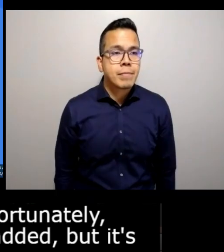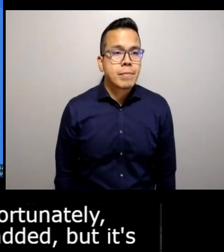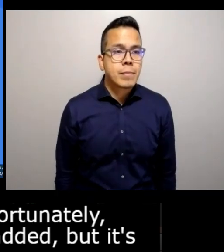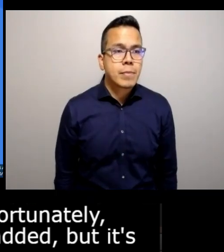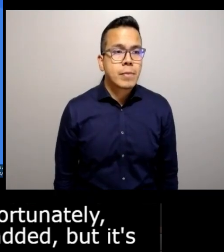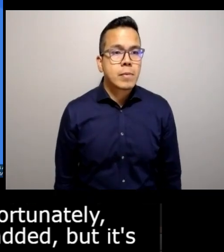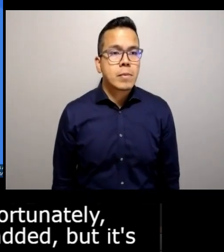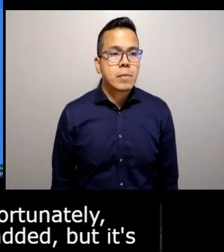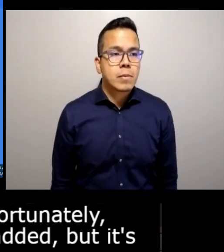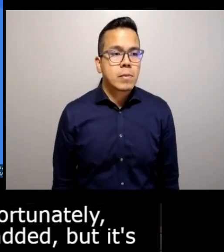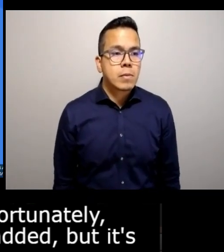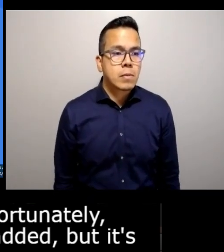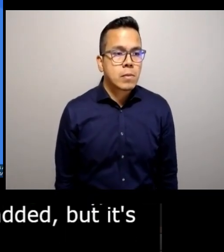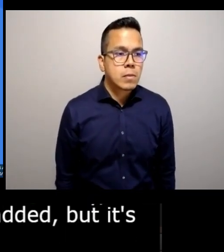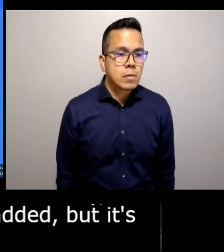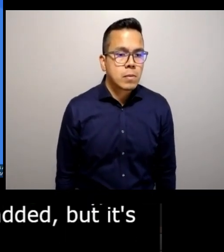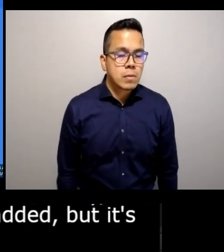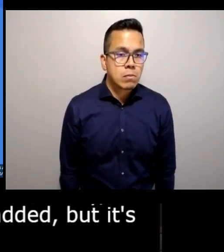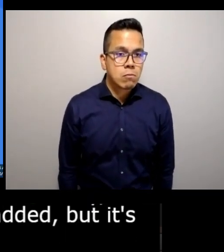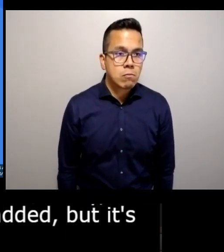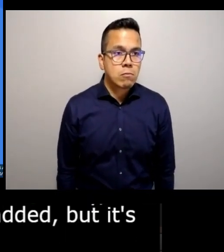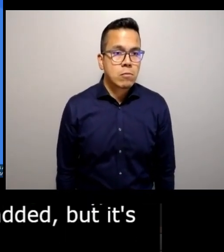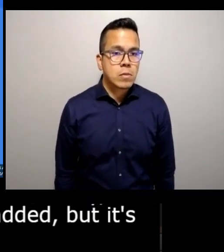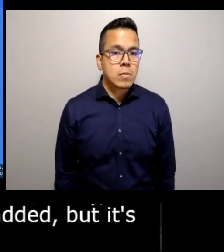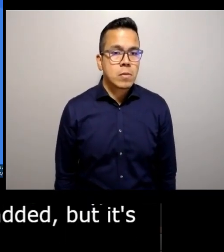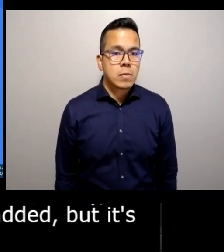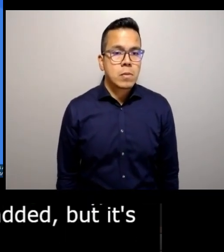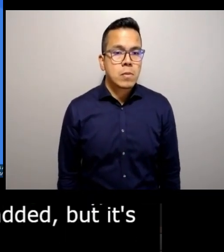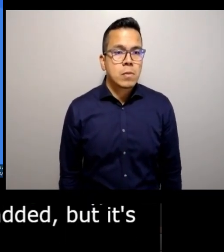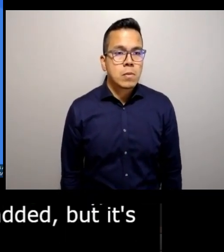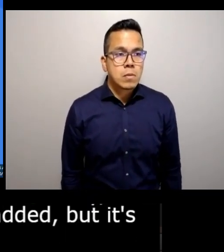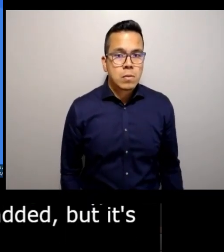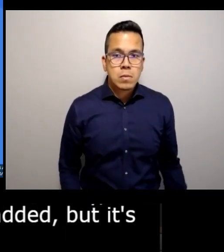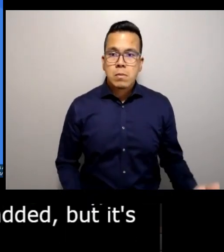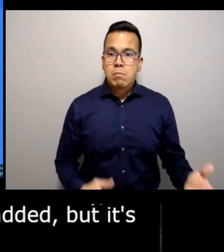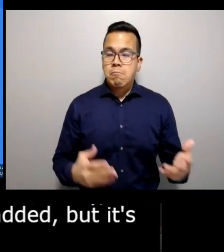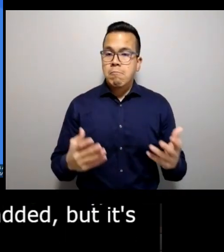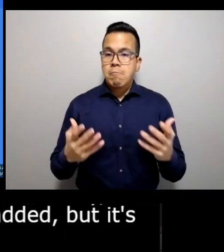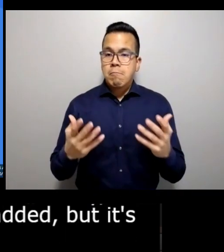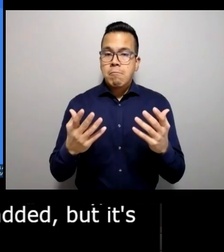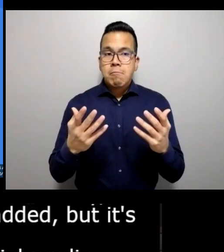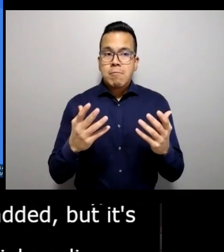So that really covers the first aspect here, the social media side of